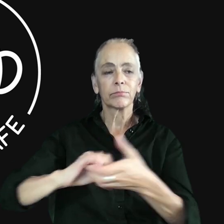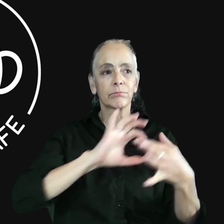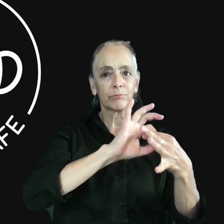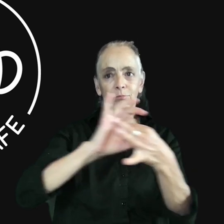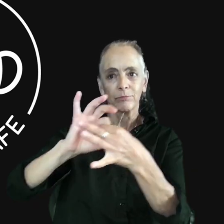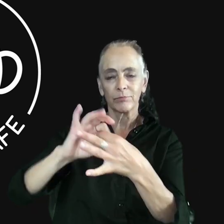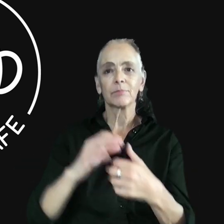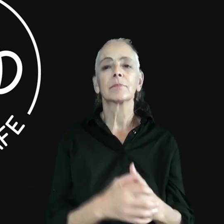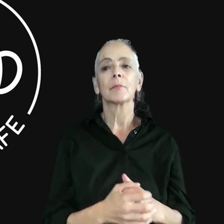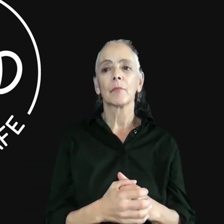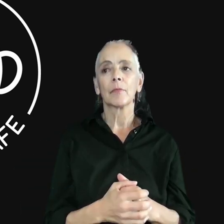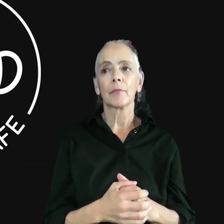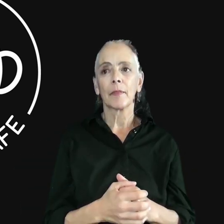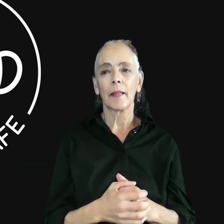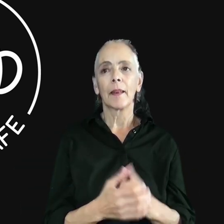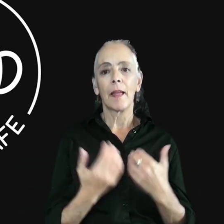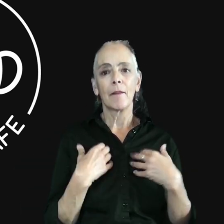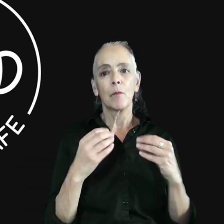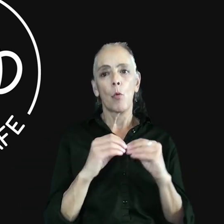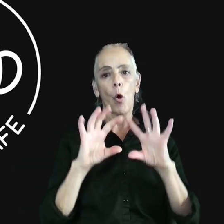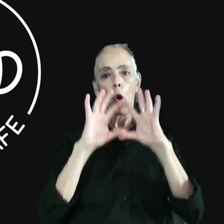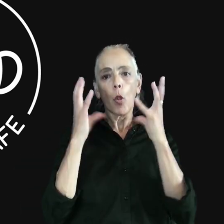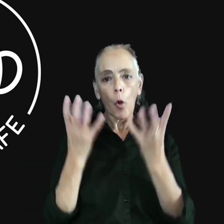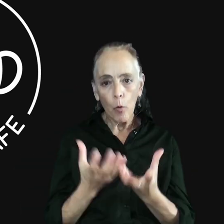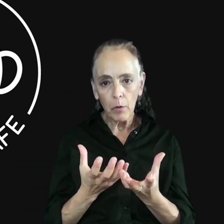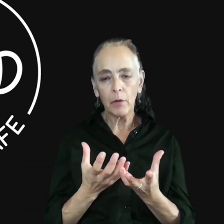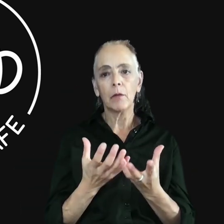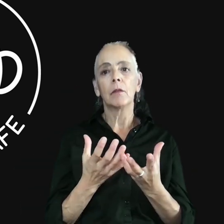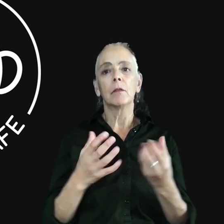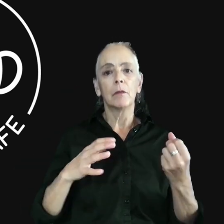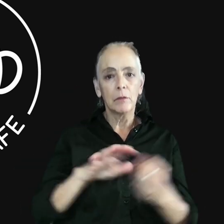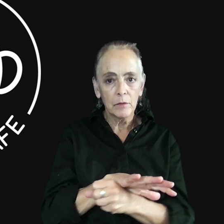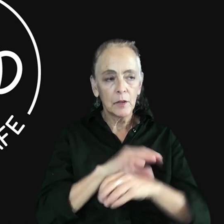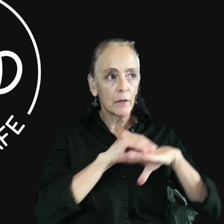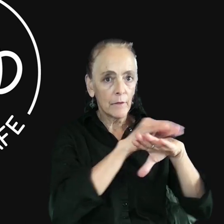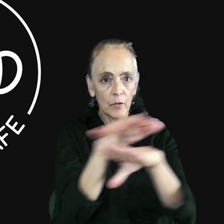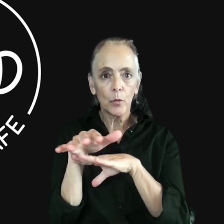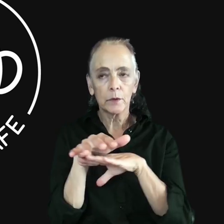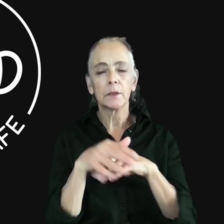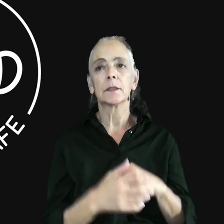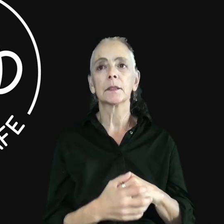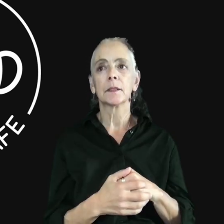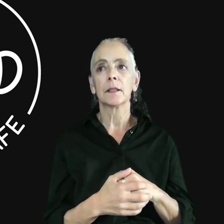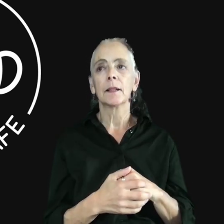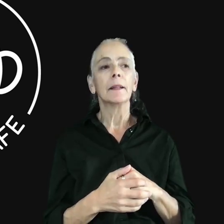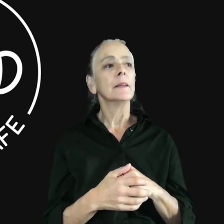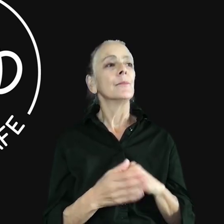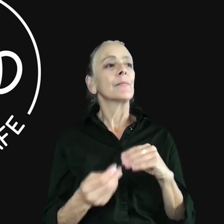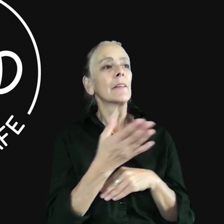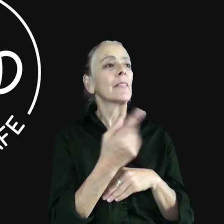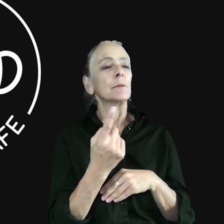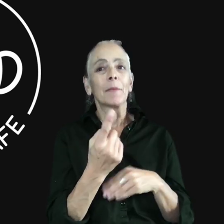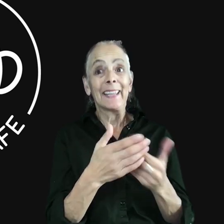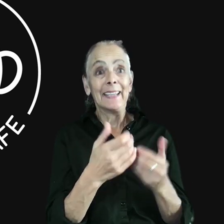team and get that more kind of global influence through giving them like a very easy thing